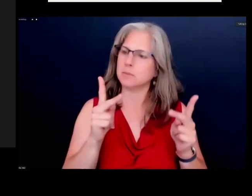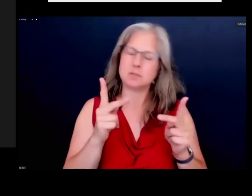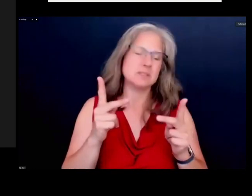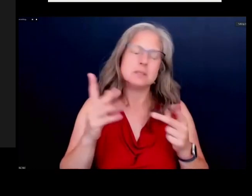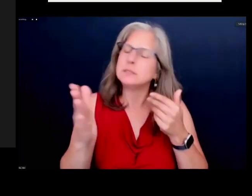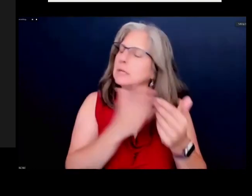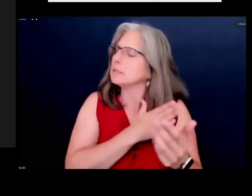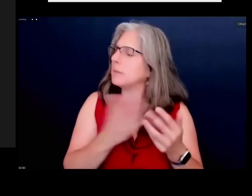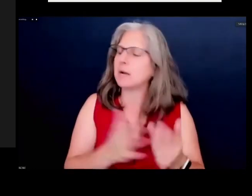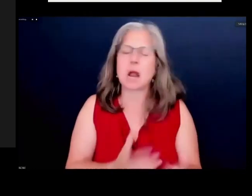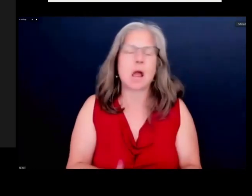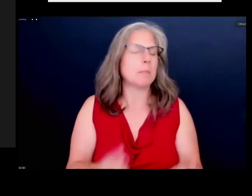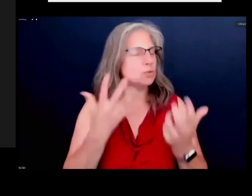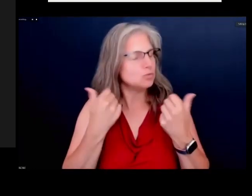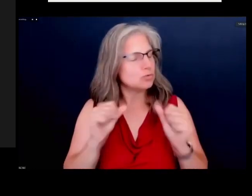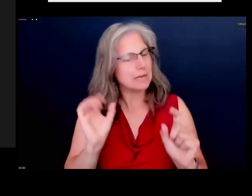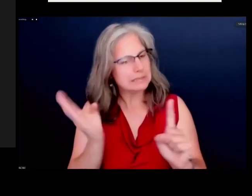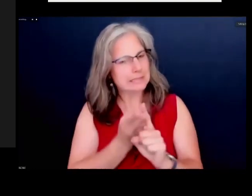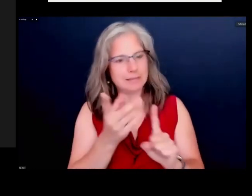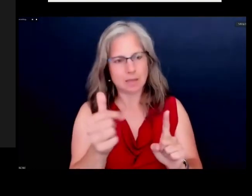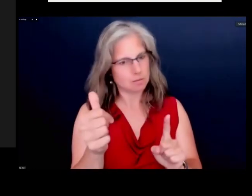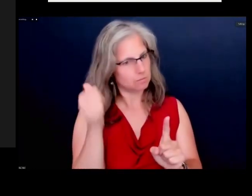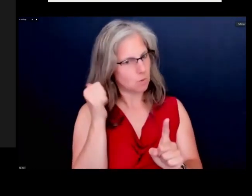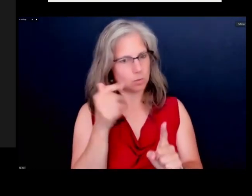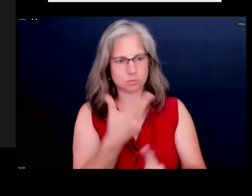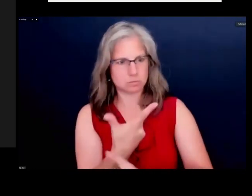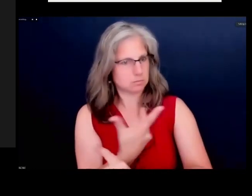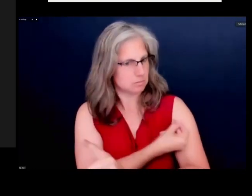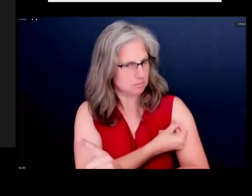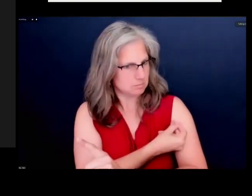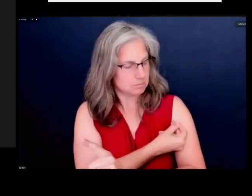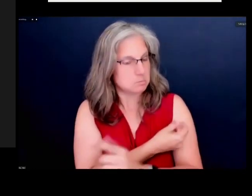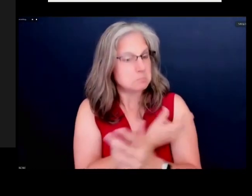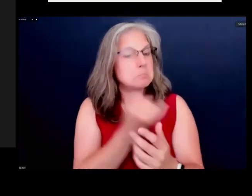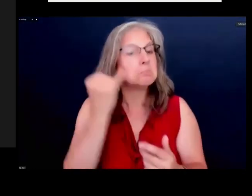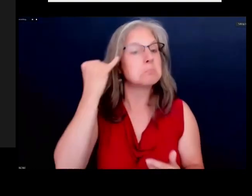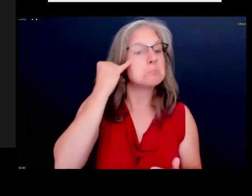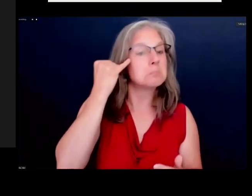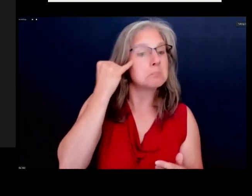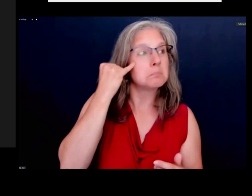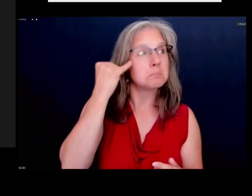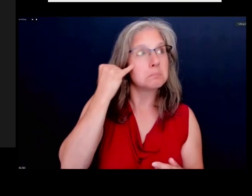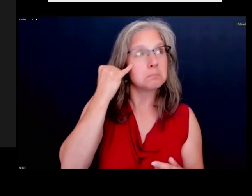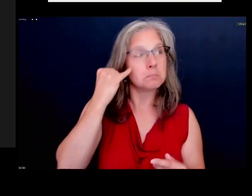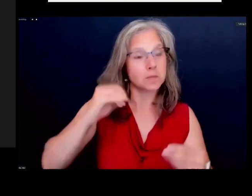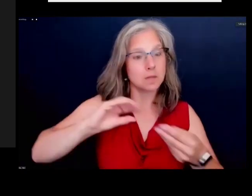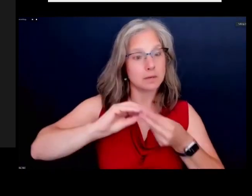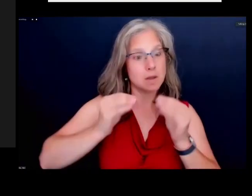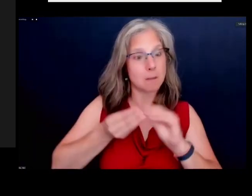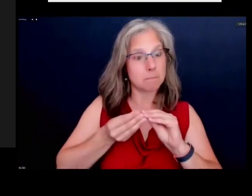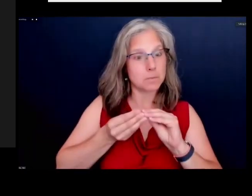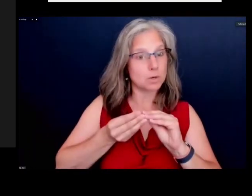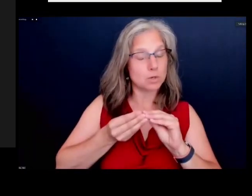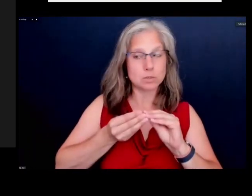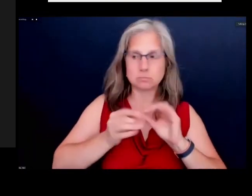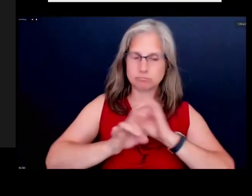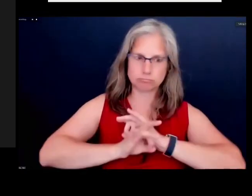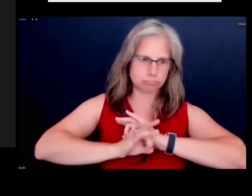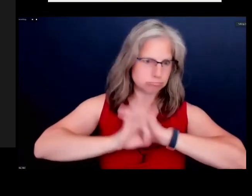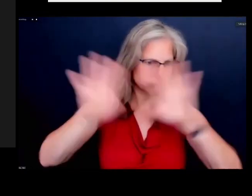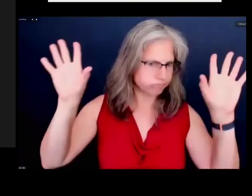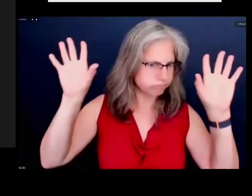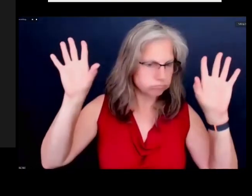there who just, it doesn't matter how much you try to convince them, they're not going to take the vaccine. Say in the case that numbers go